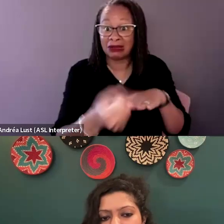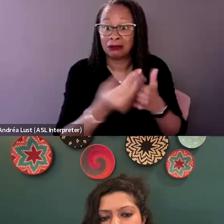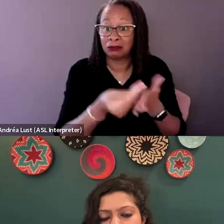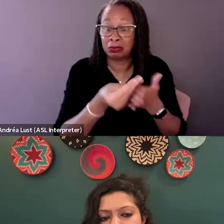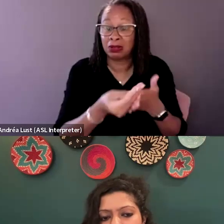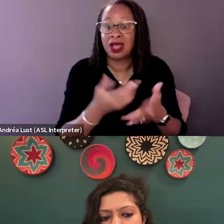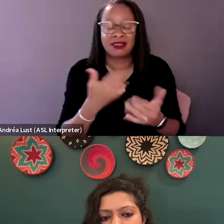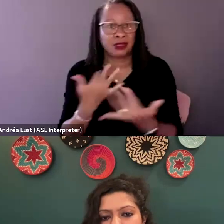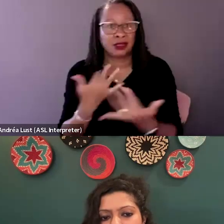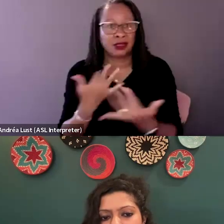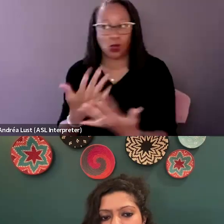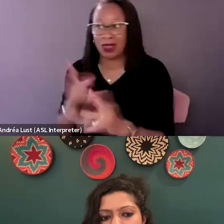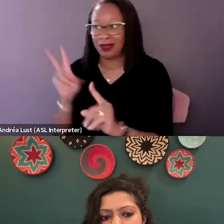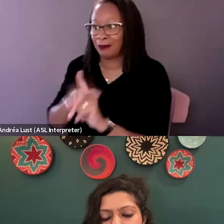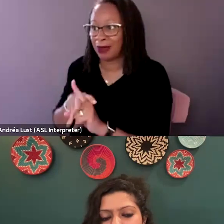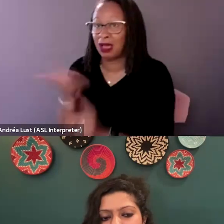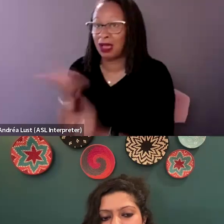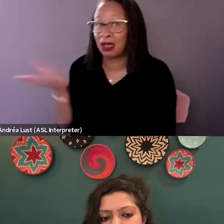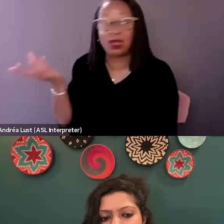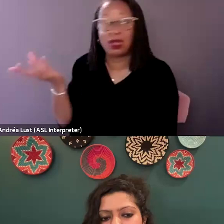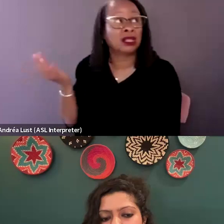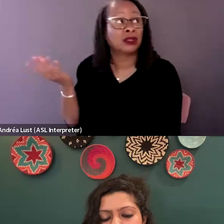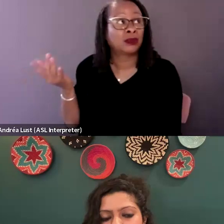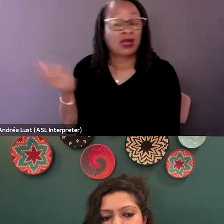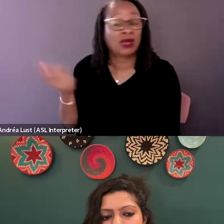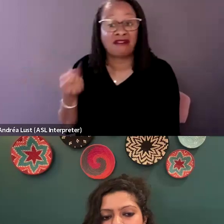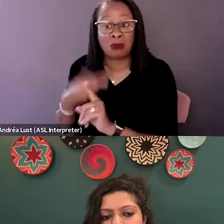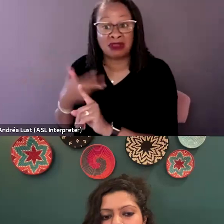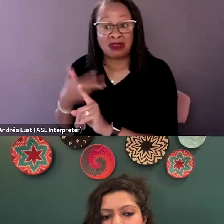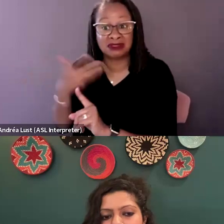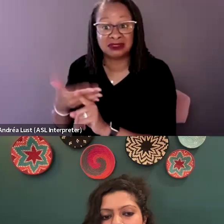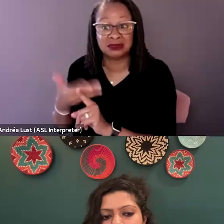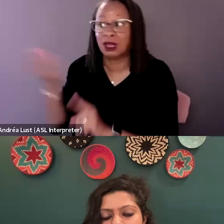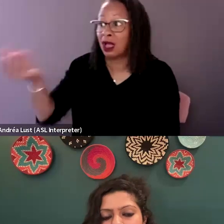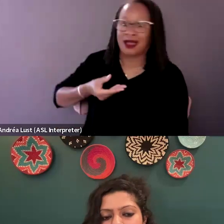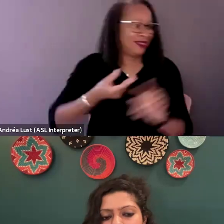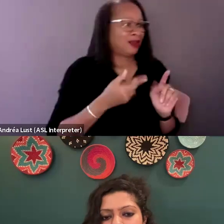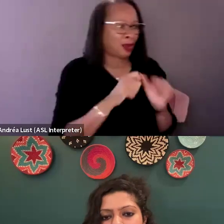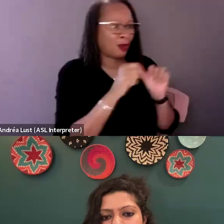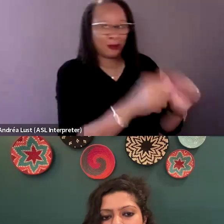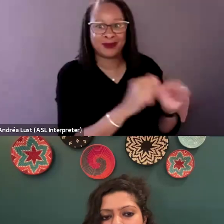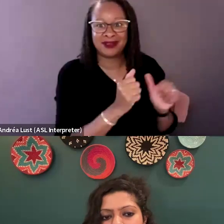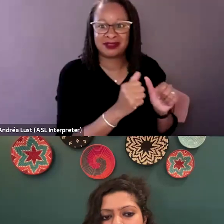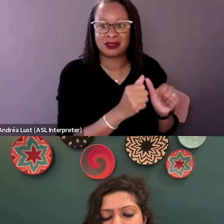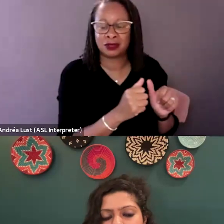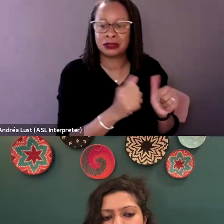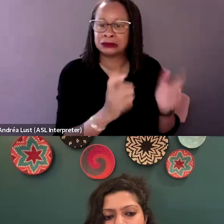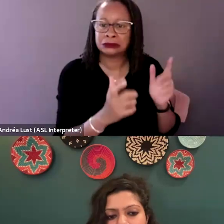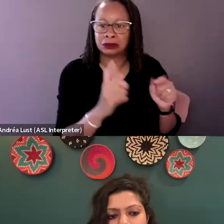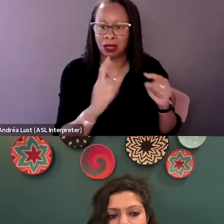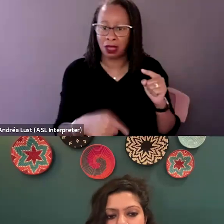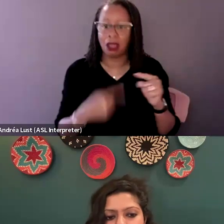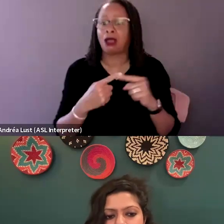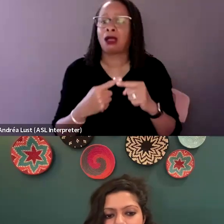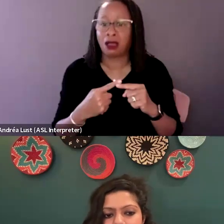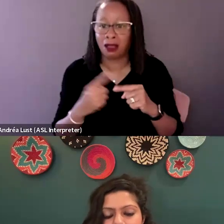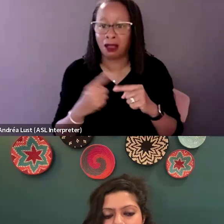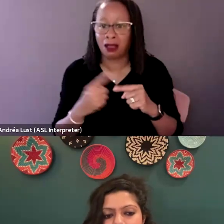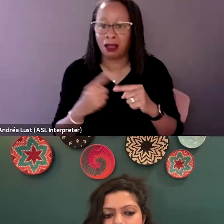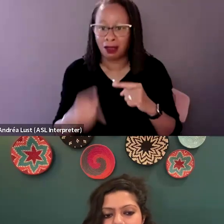obviously, like all of us, like a lot of us felt deeply troubled by that kind of a binary. And why should, we carry the burden